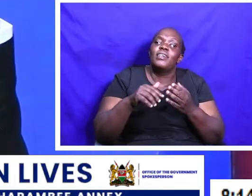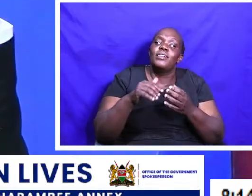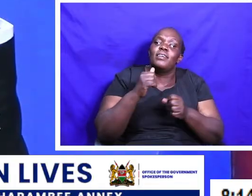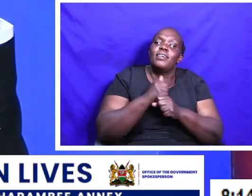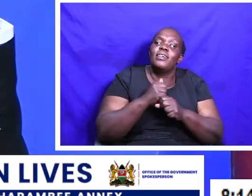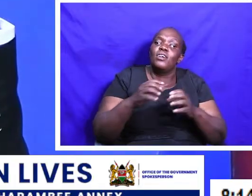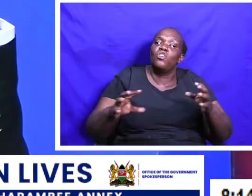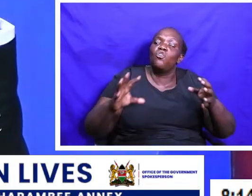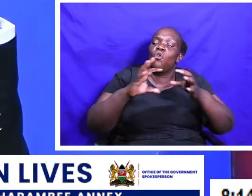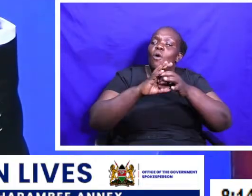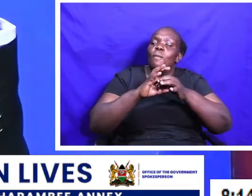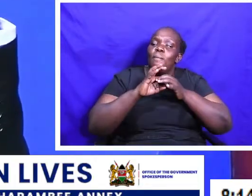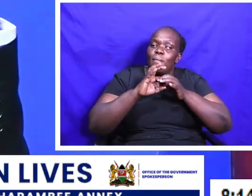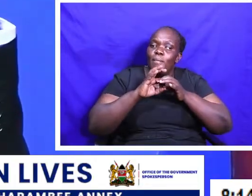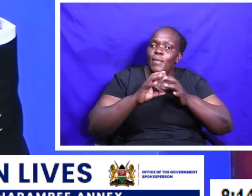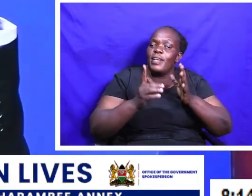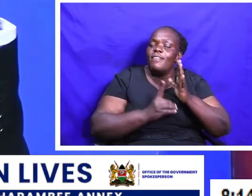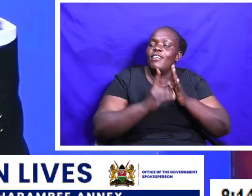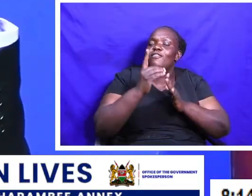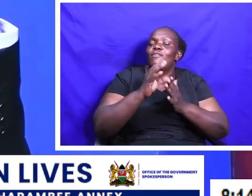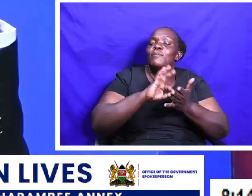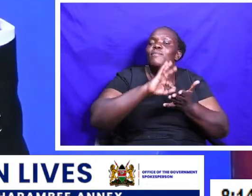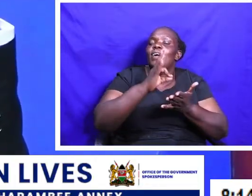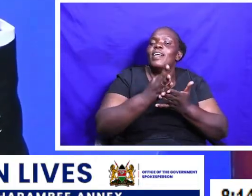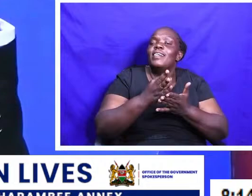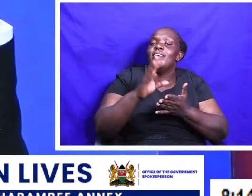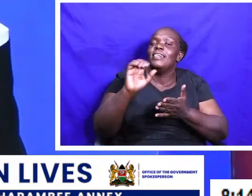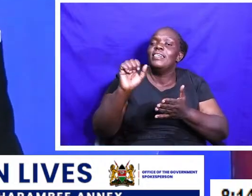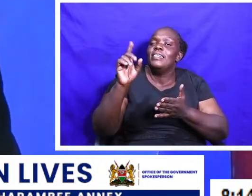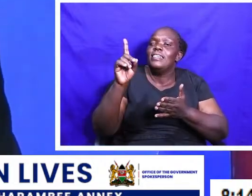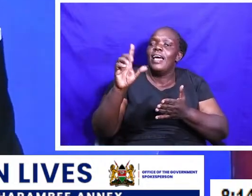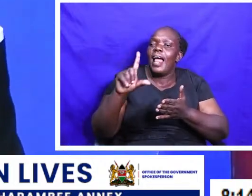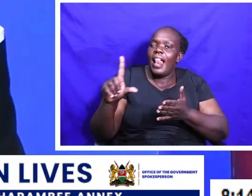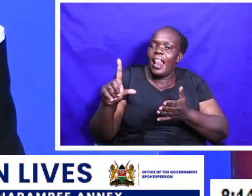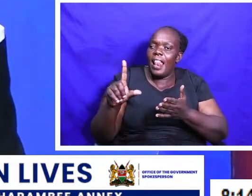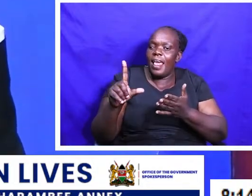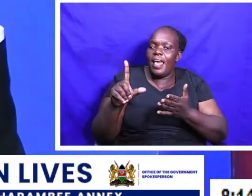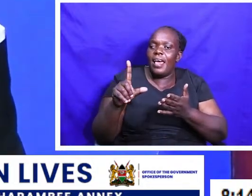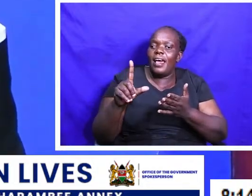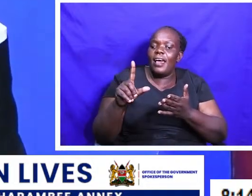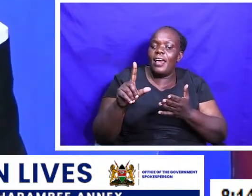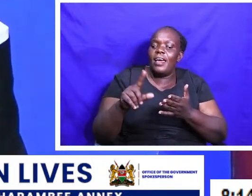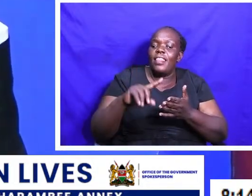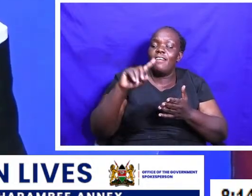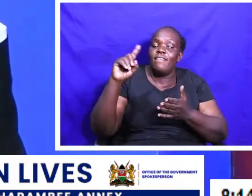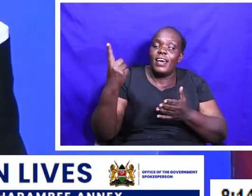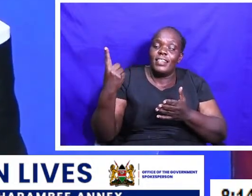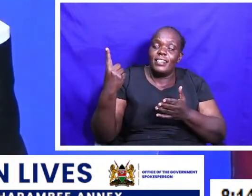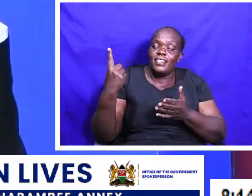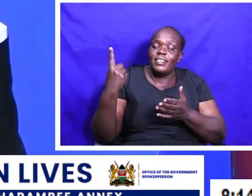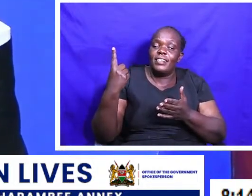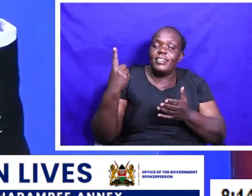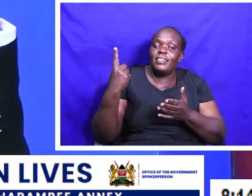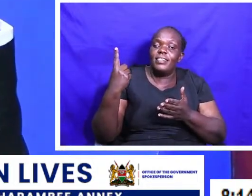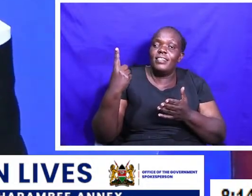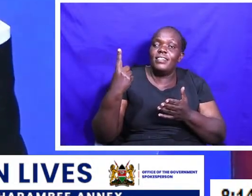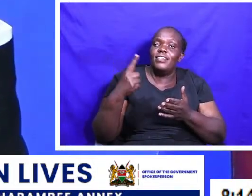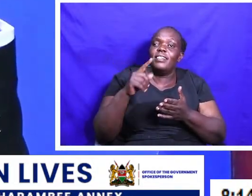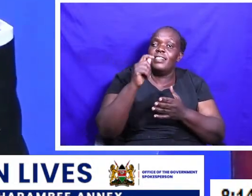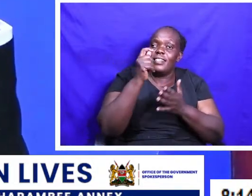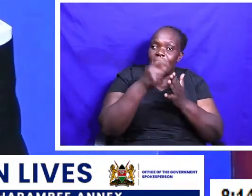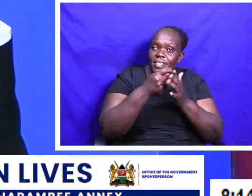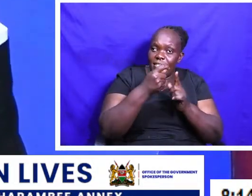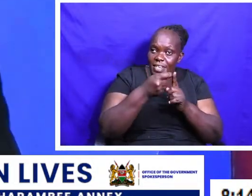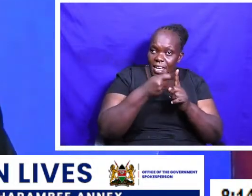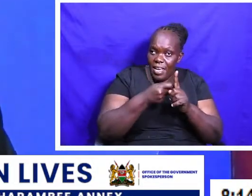tengeneza kitu inaitwa Cooperative Development Fund, CDF. The first